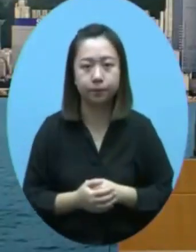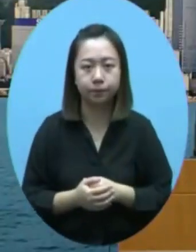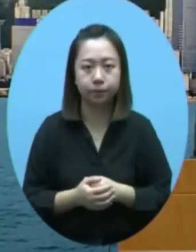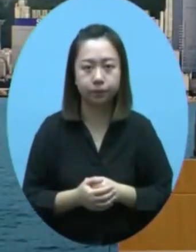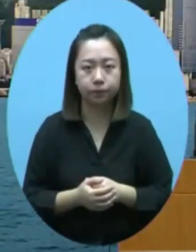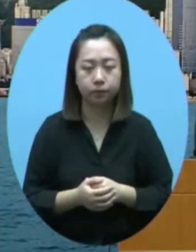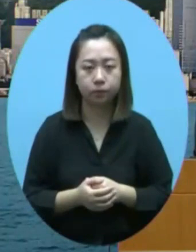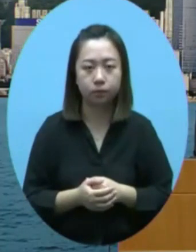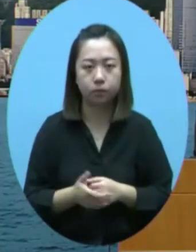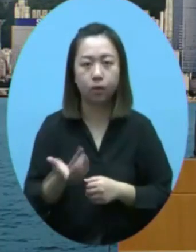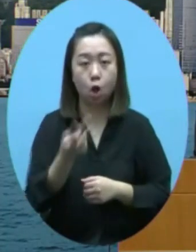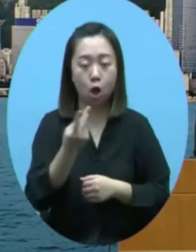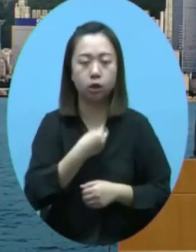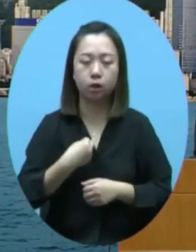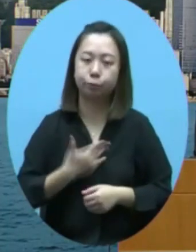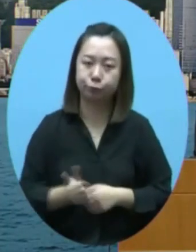The gentleman in the last row.